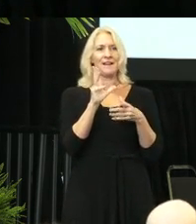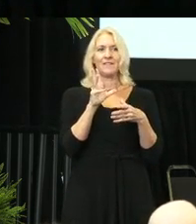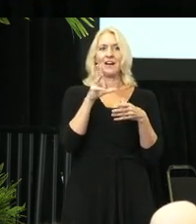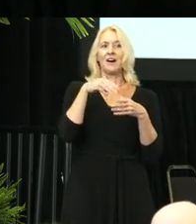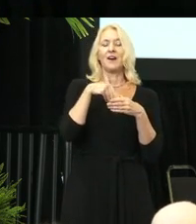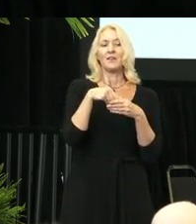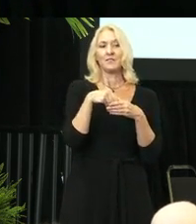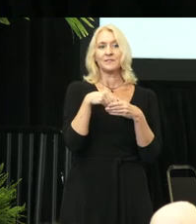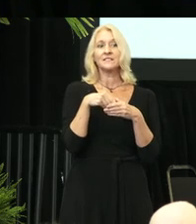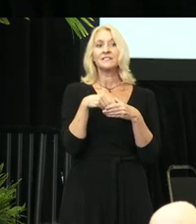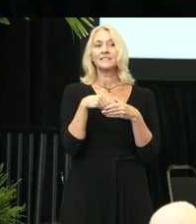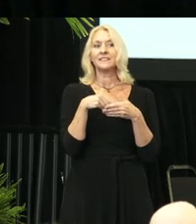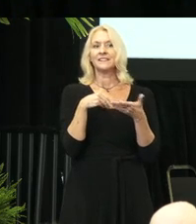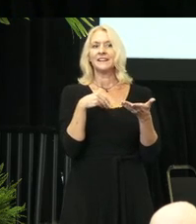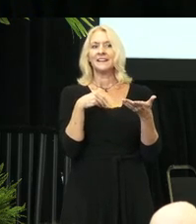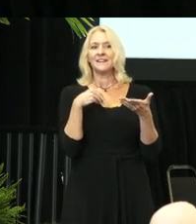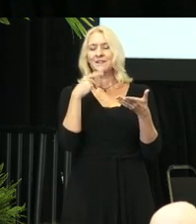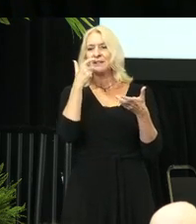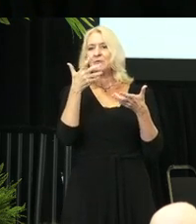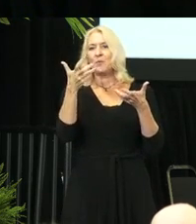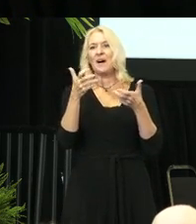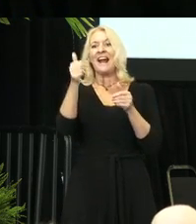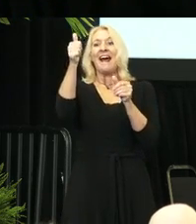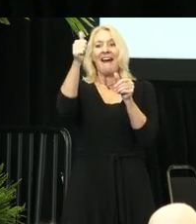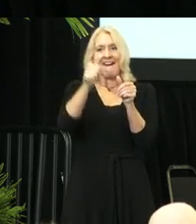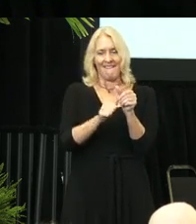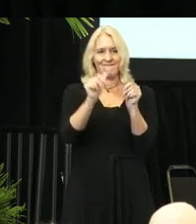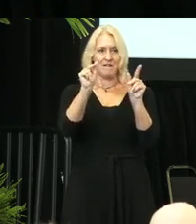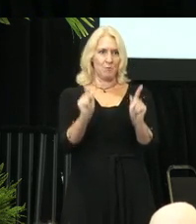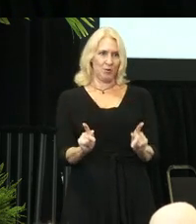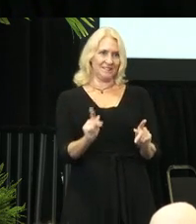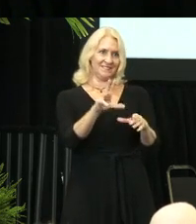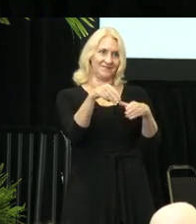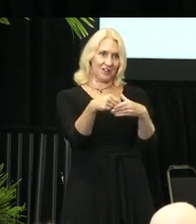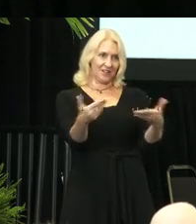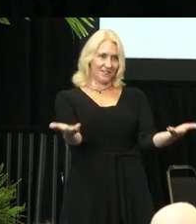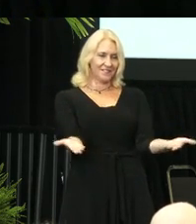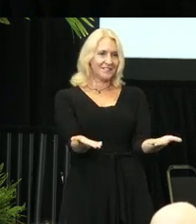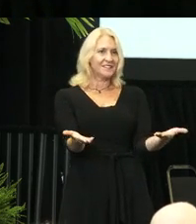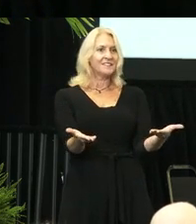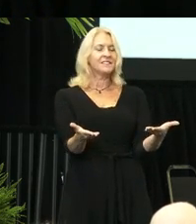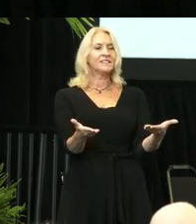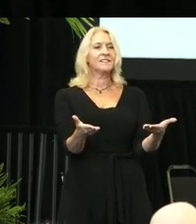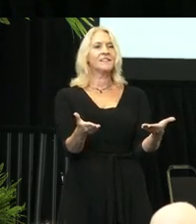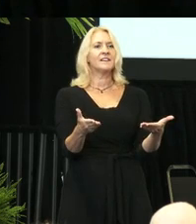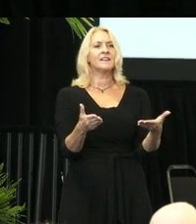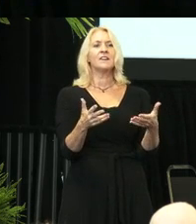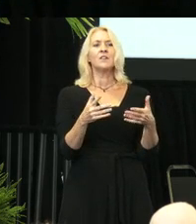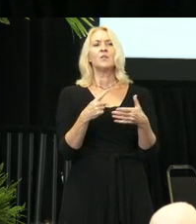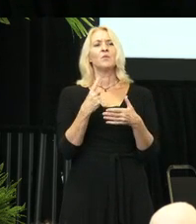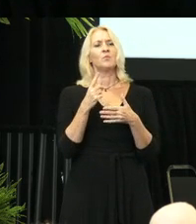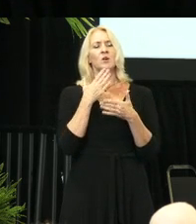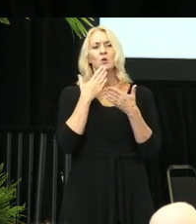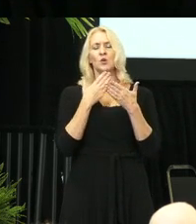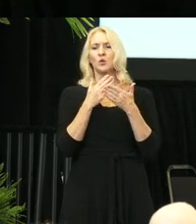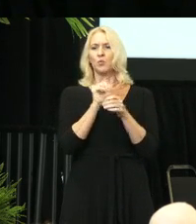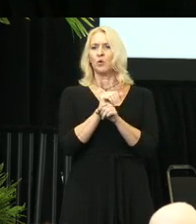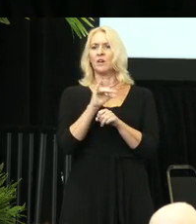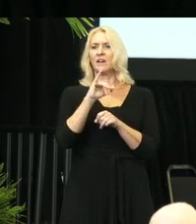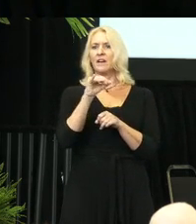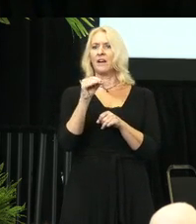laid by each and every one of you. I look at the great work of Jose Leprovanche and